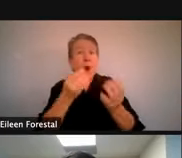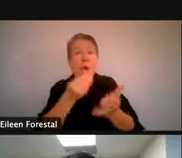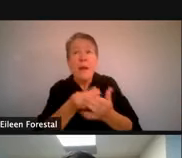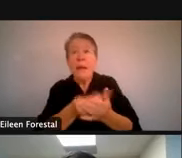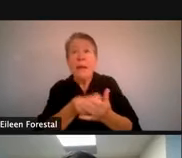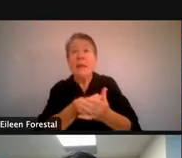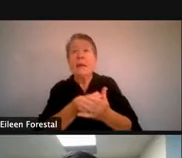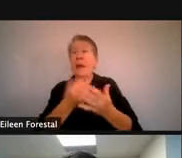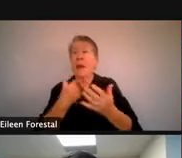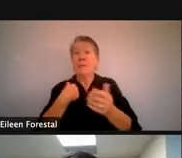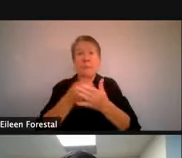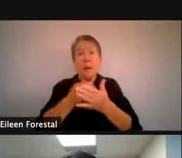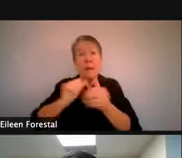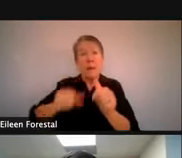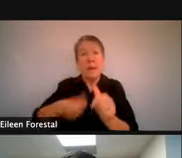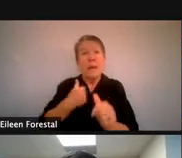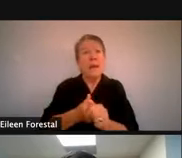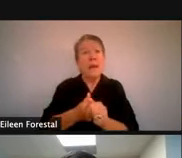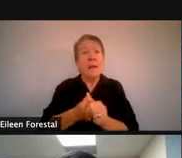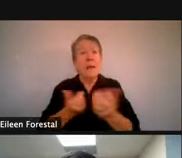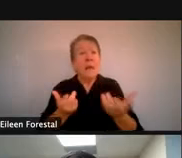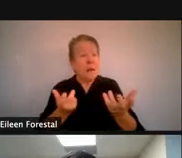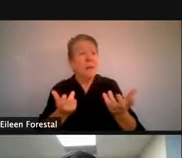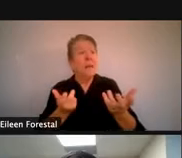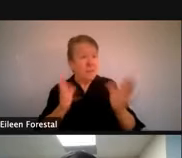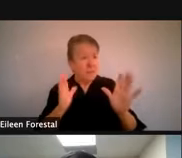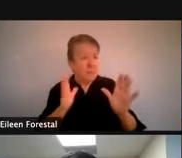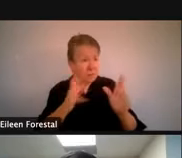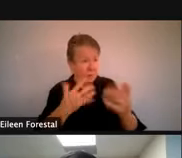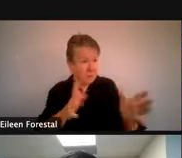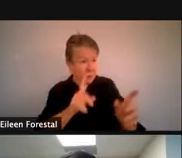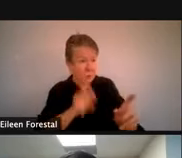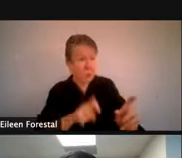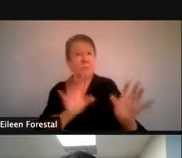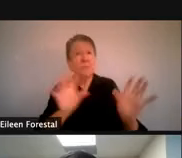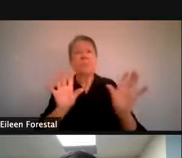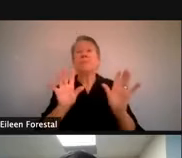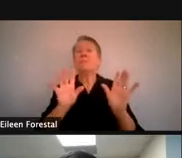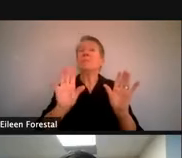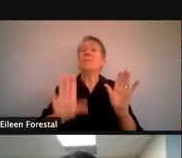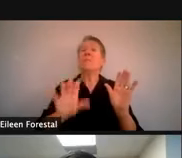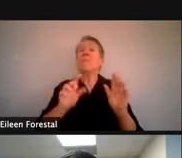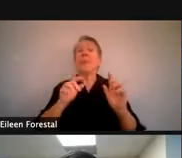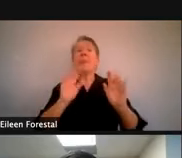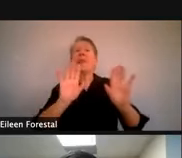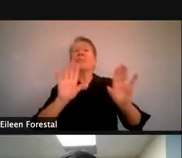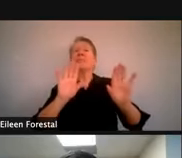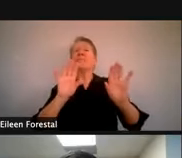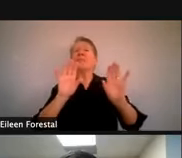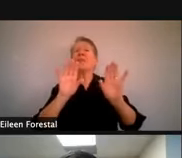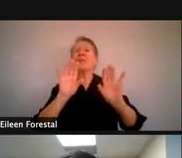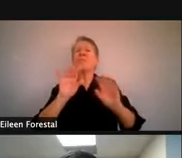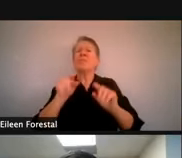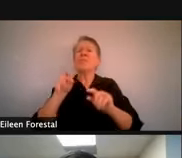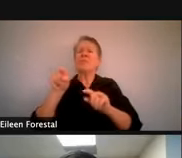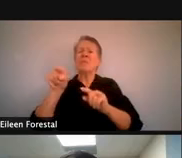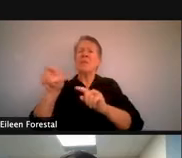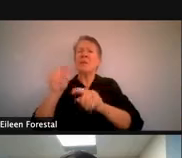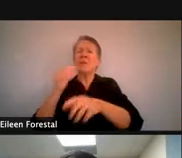Is that it? Yes. Thank you. I don't want to get this wrong. So Dan, I'm going to ask that you follow up with Rob,